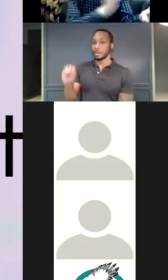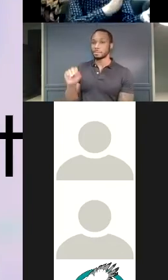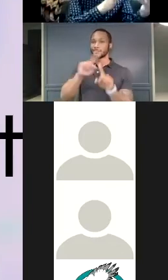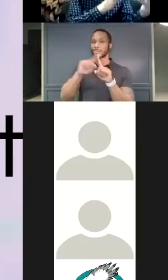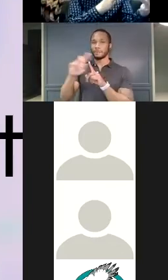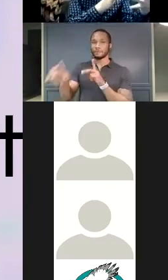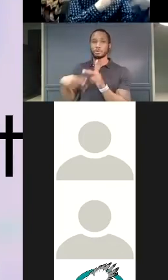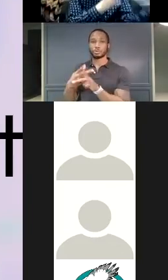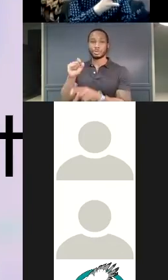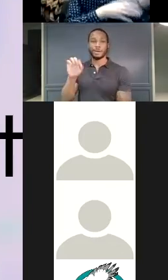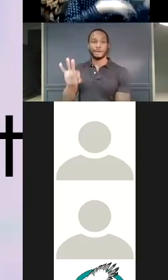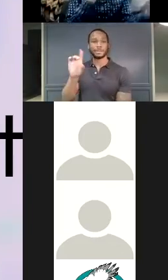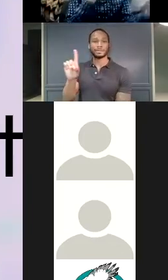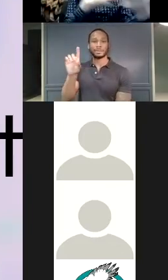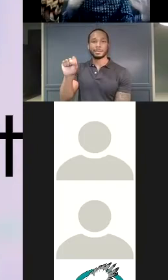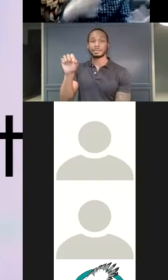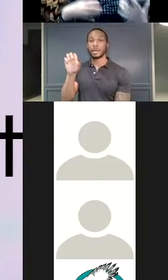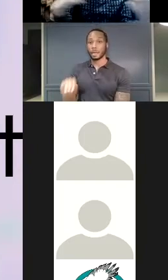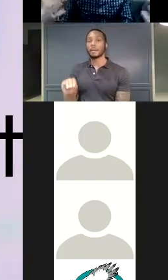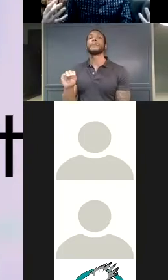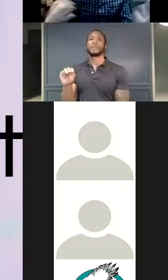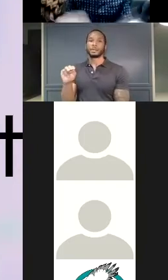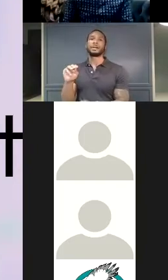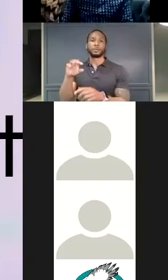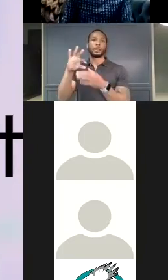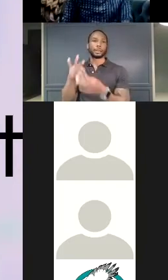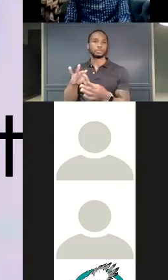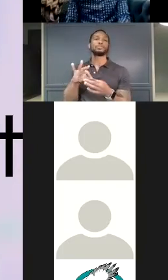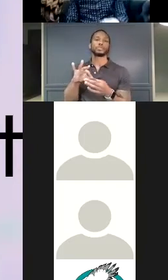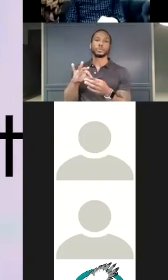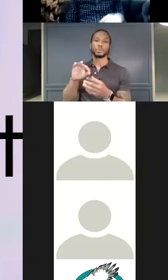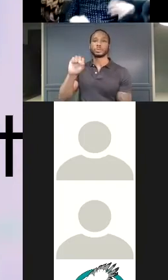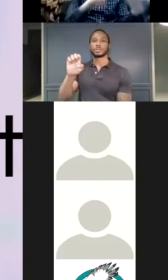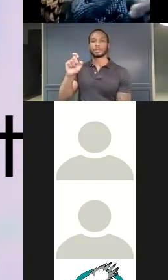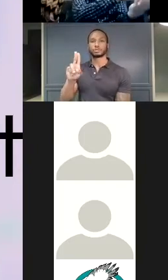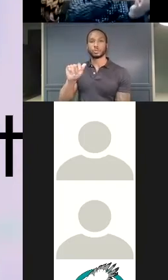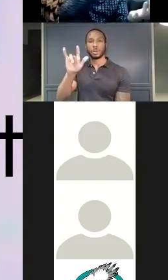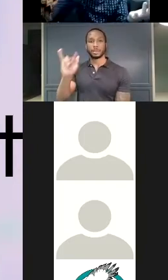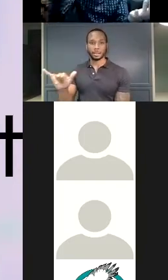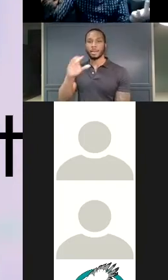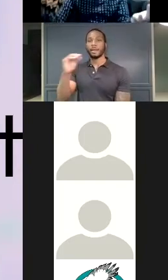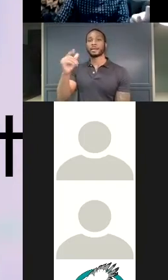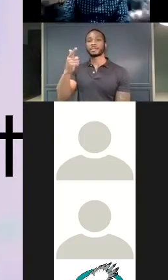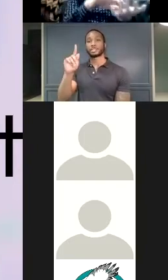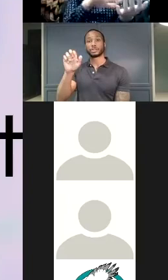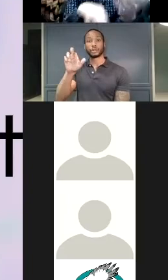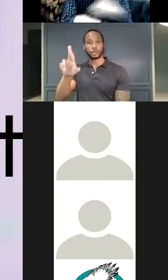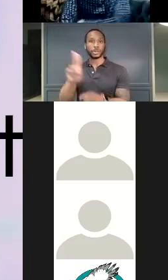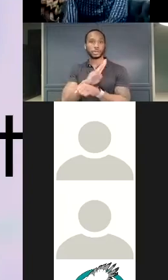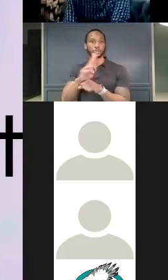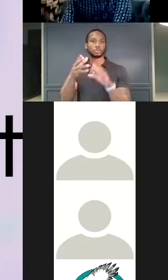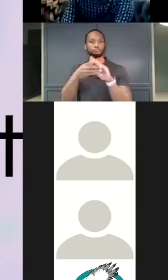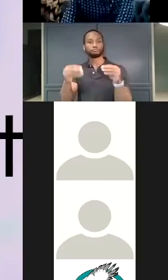DSM, and its entries on sexuality and gender. And I used it to tell a story that developed over